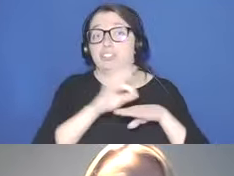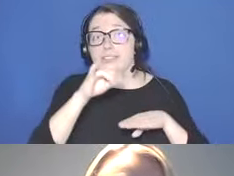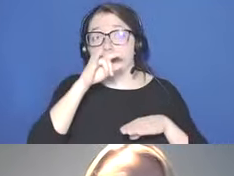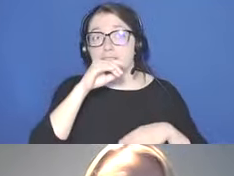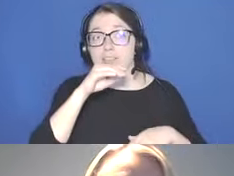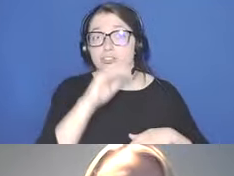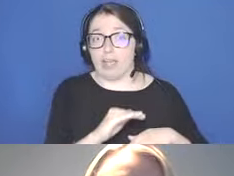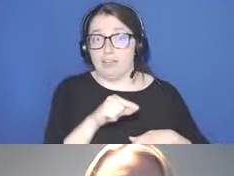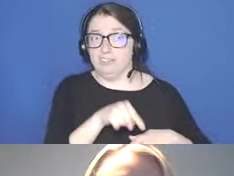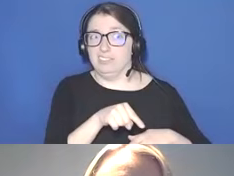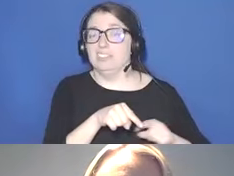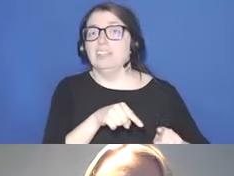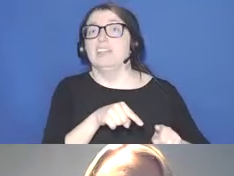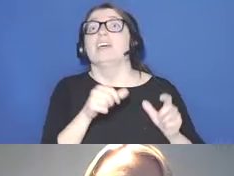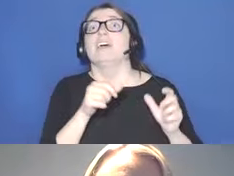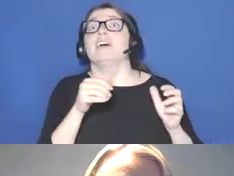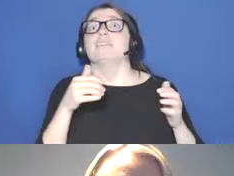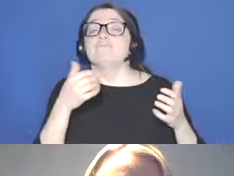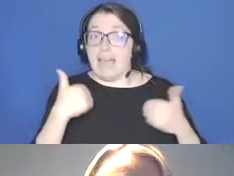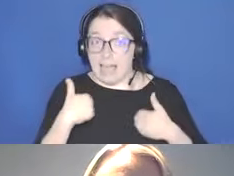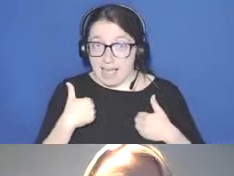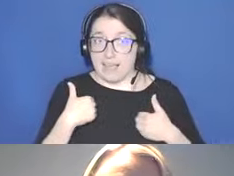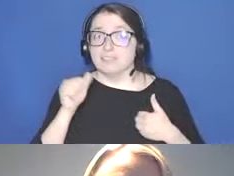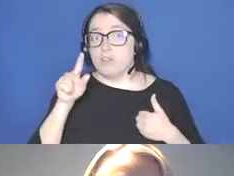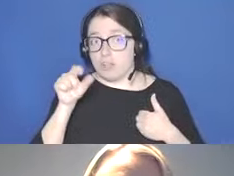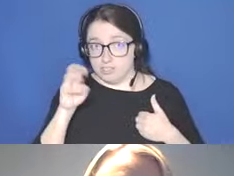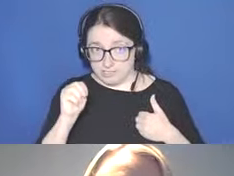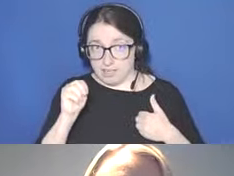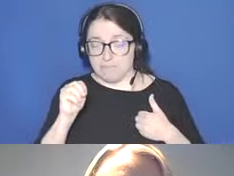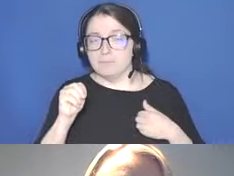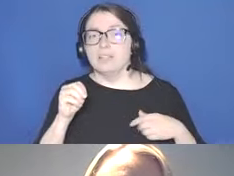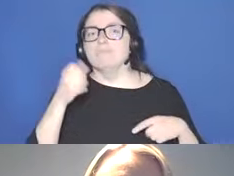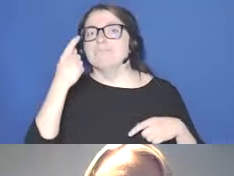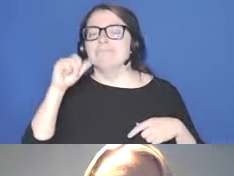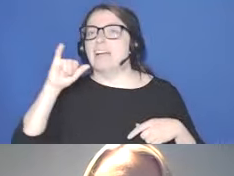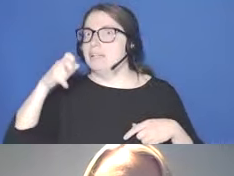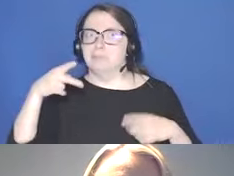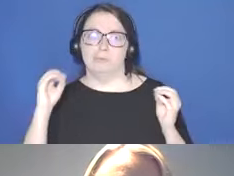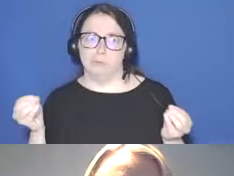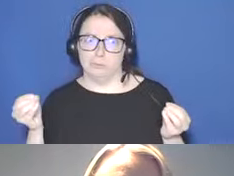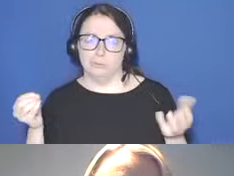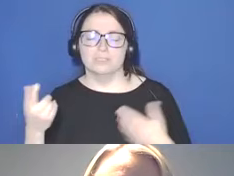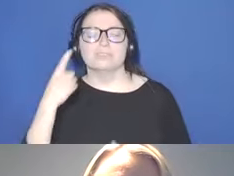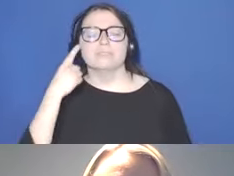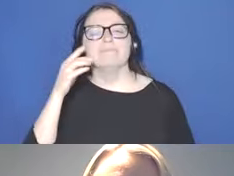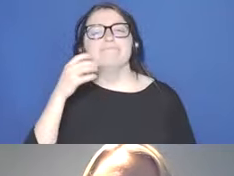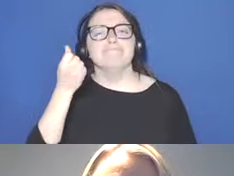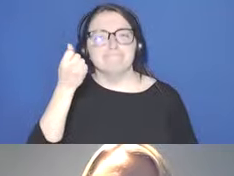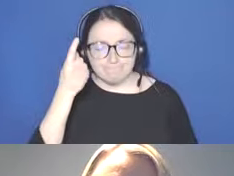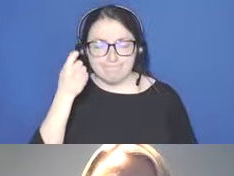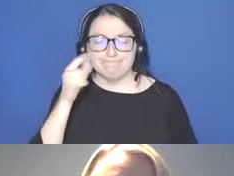IEP. To get a 504 or an IEP, you often have to show how